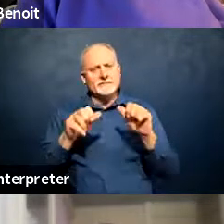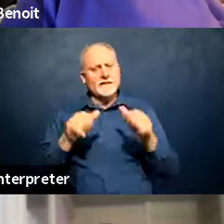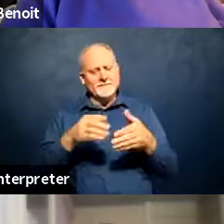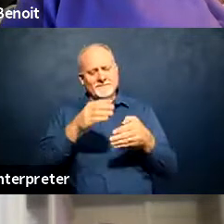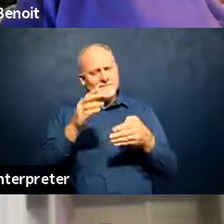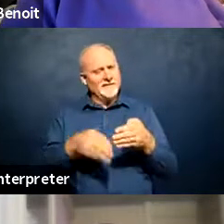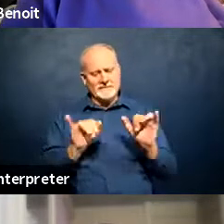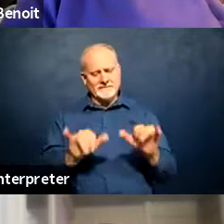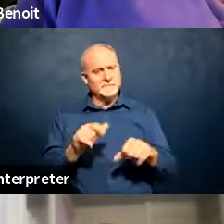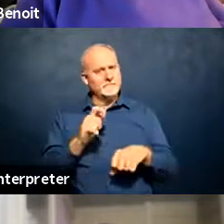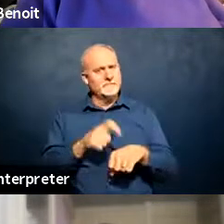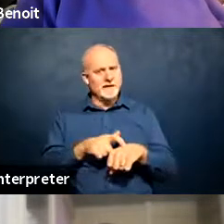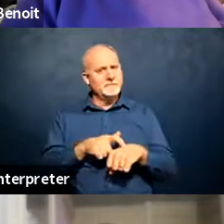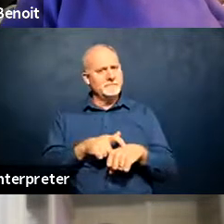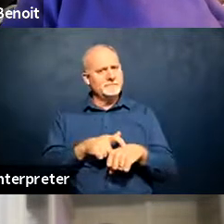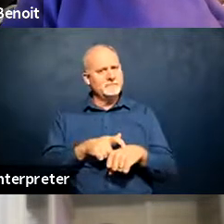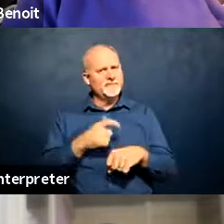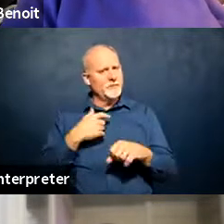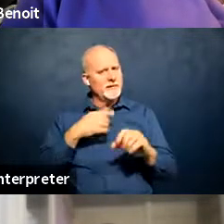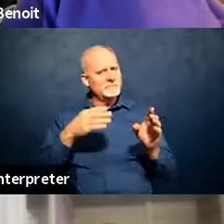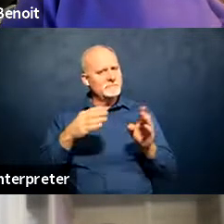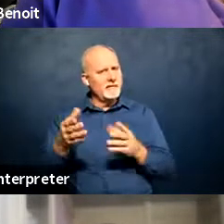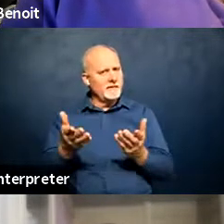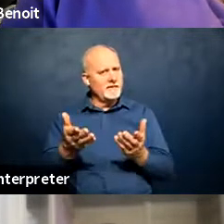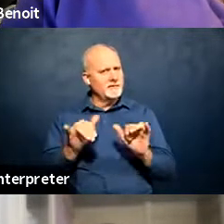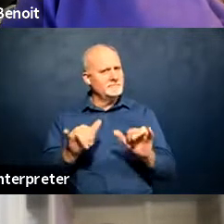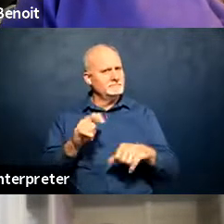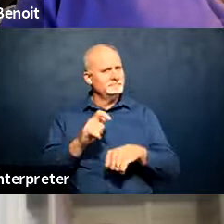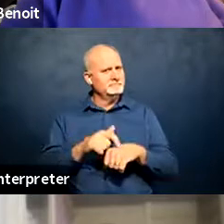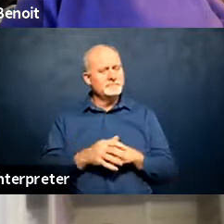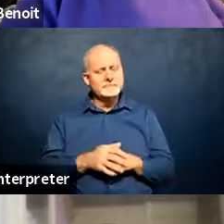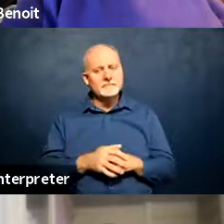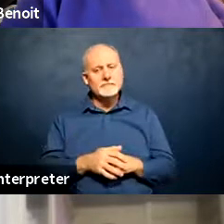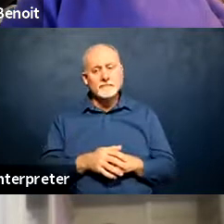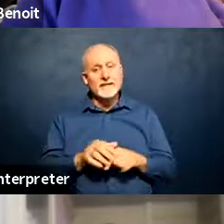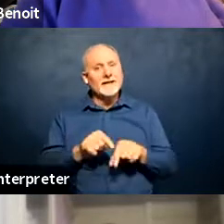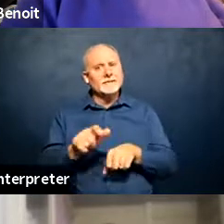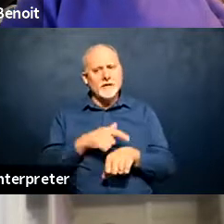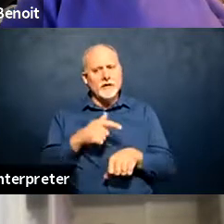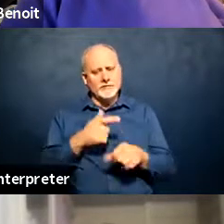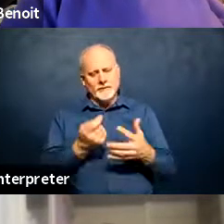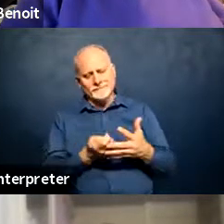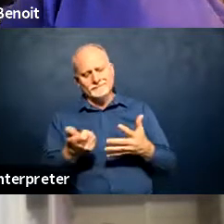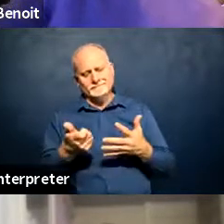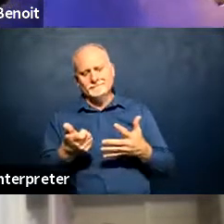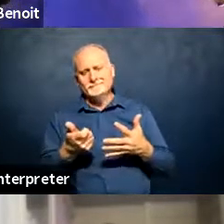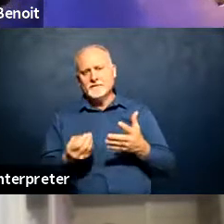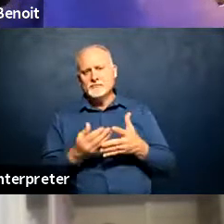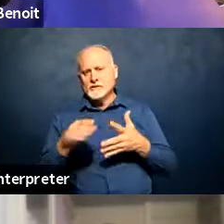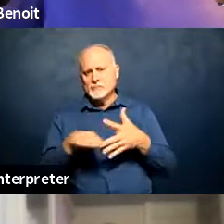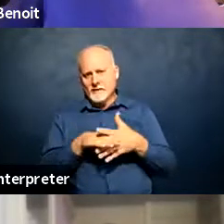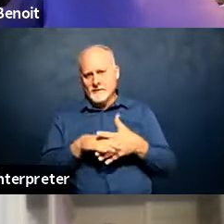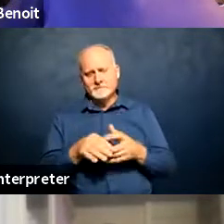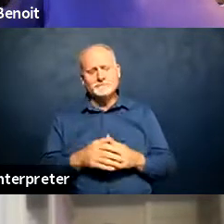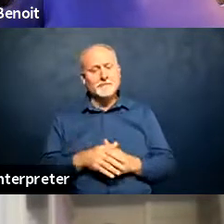term at the same time that we had originally anticipated, as long as we took the spring break out of the schedule. As